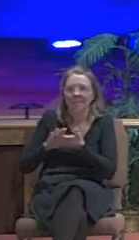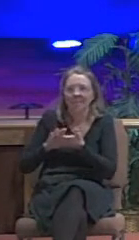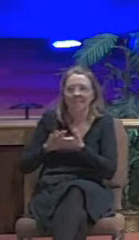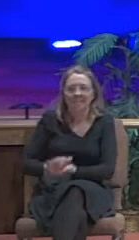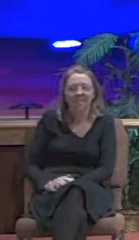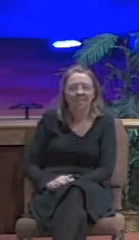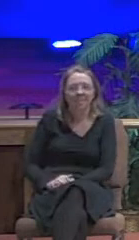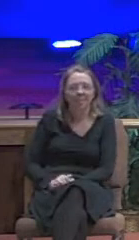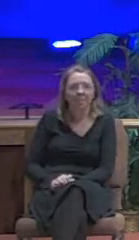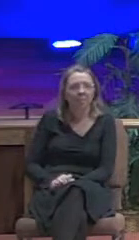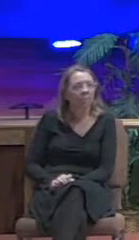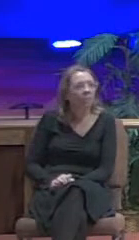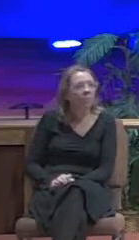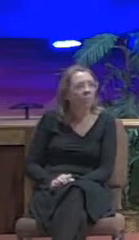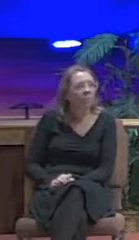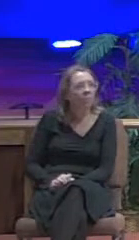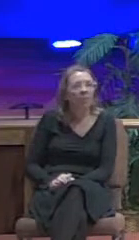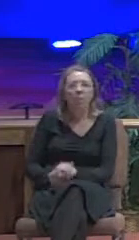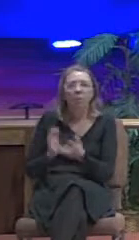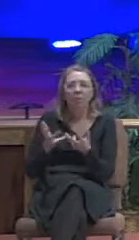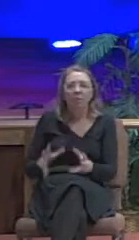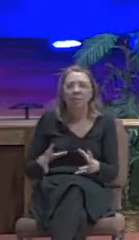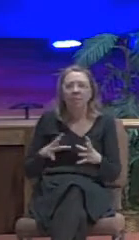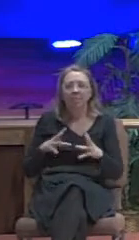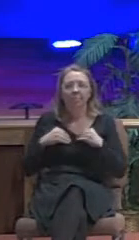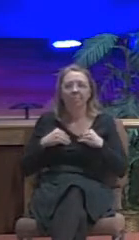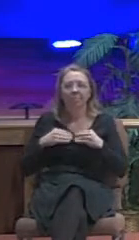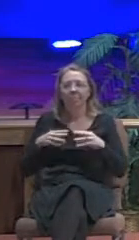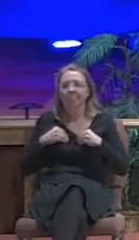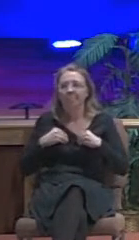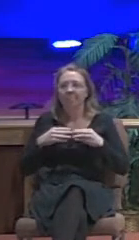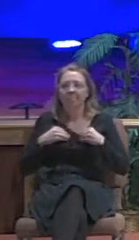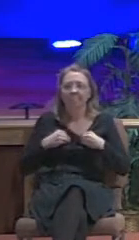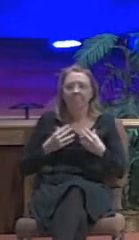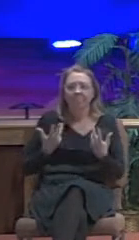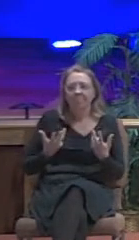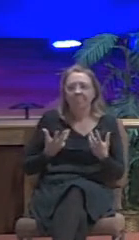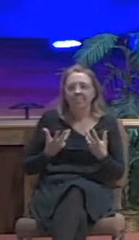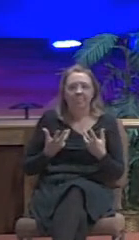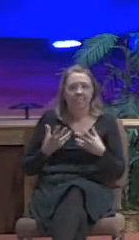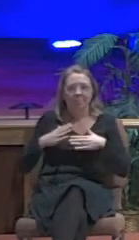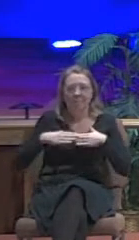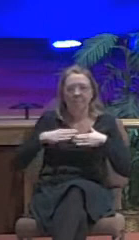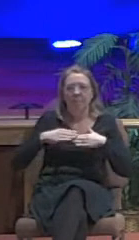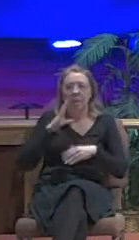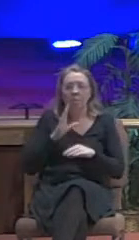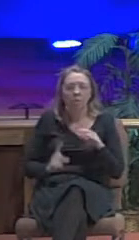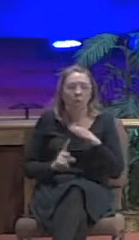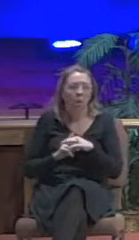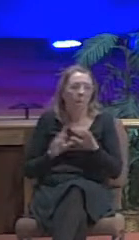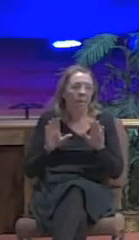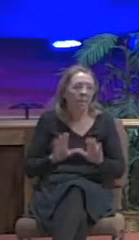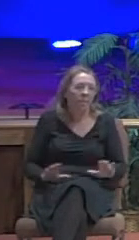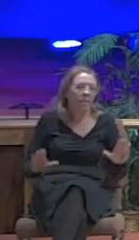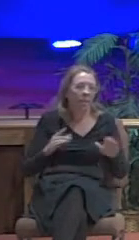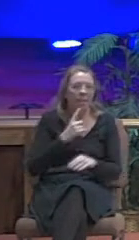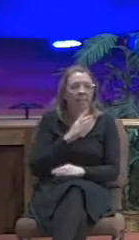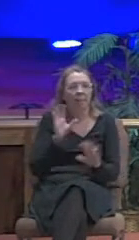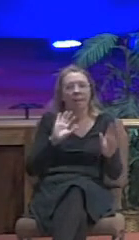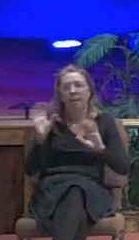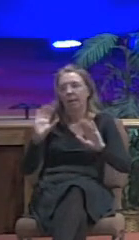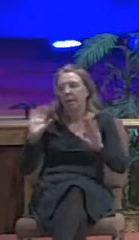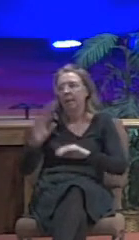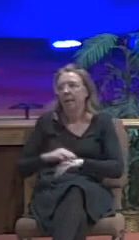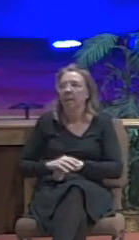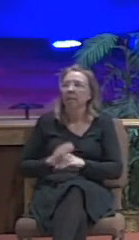We've tolerated just doing the bare minimum. I'm going to show up at church on Sunday and say hello and a few prayers and amens, and that's